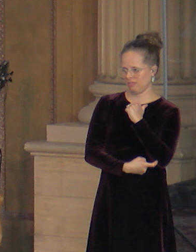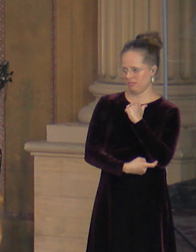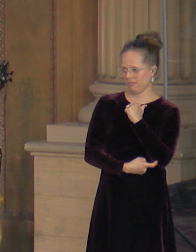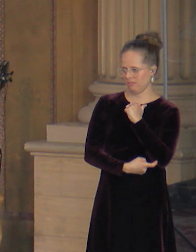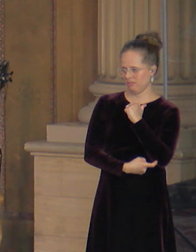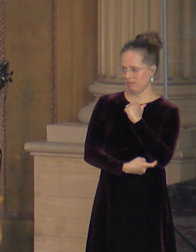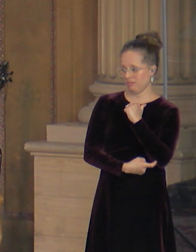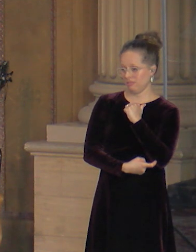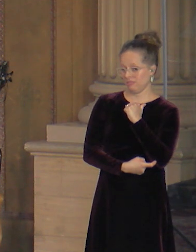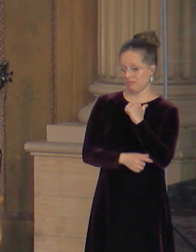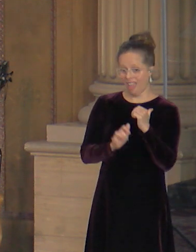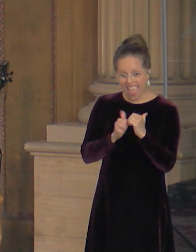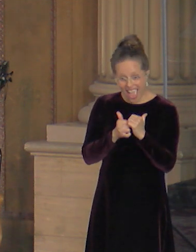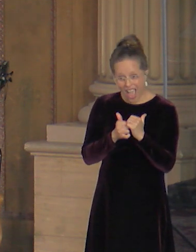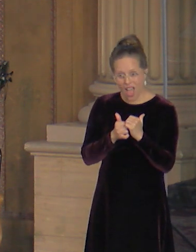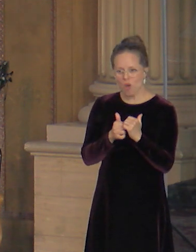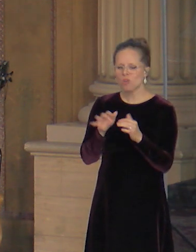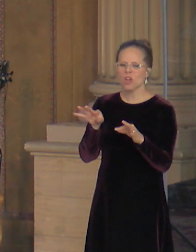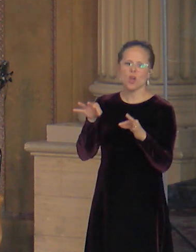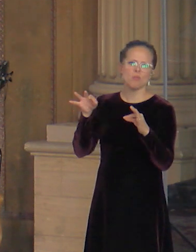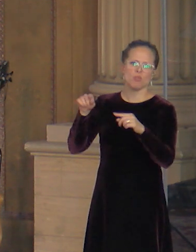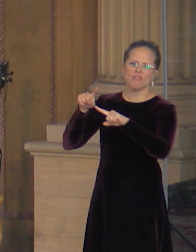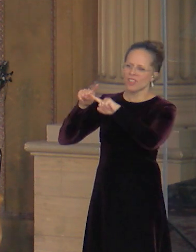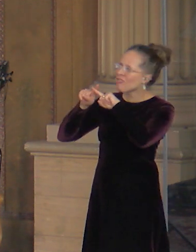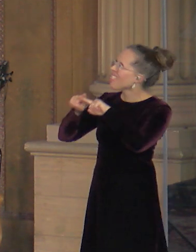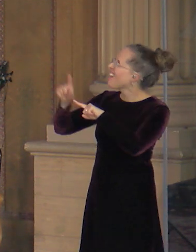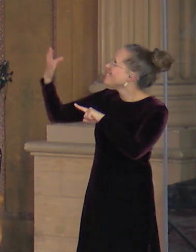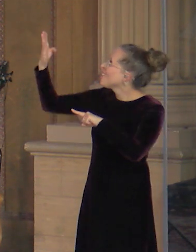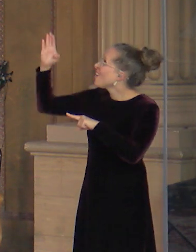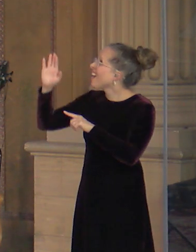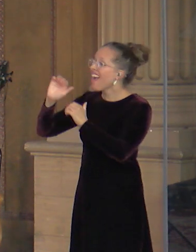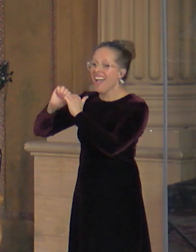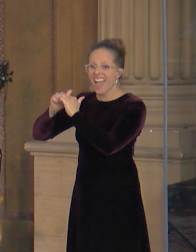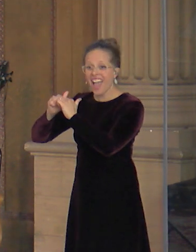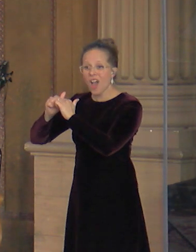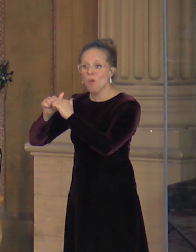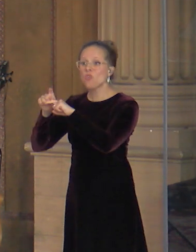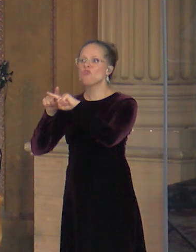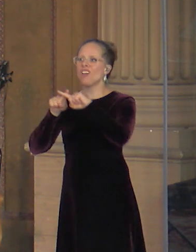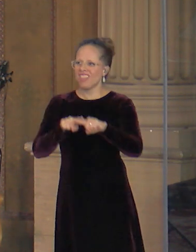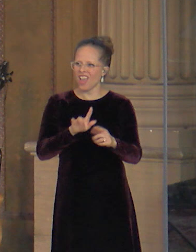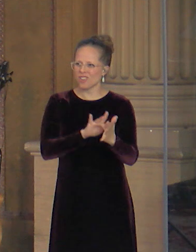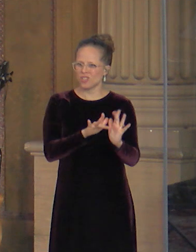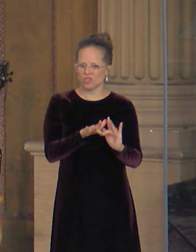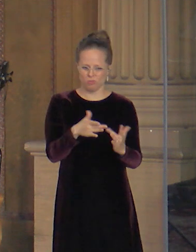perfectly relying on God and he perfectly relies on God by perfectly relying on the scriptures